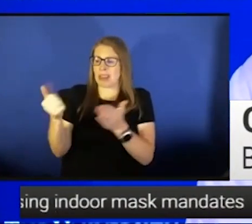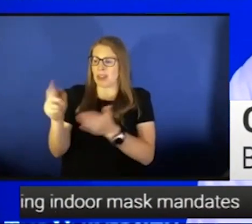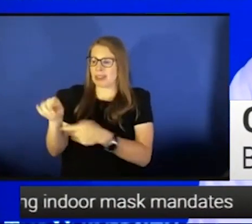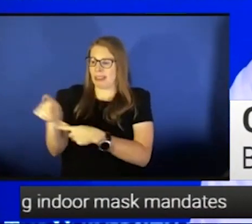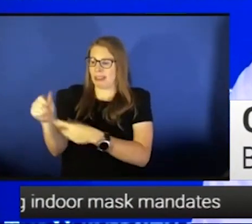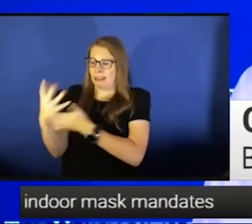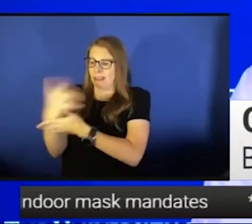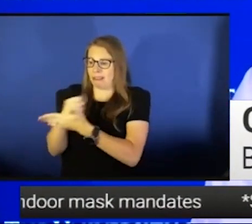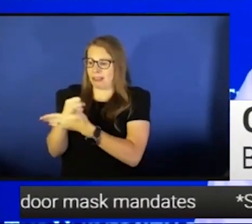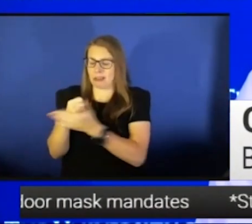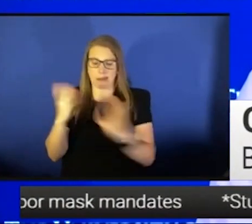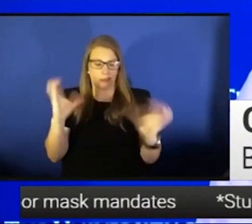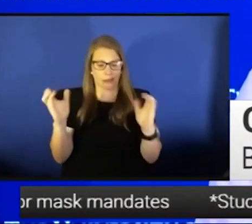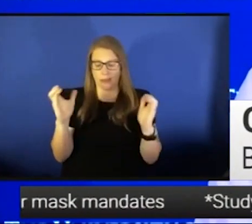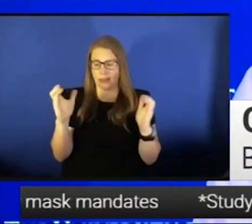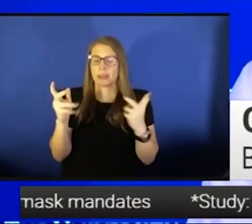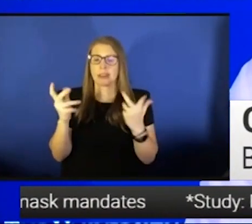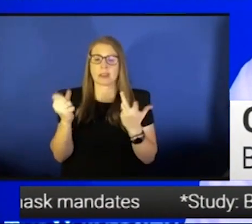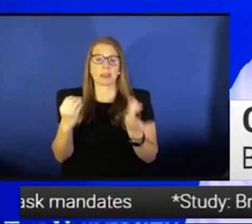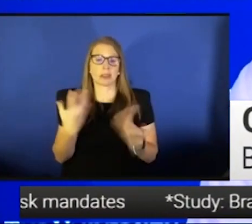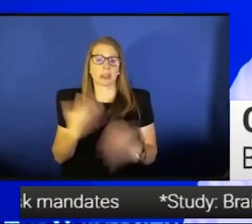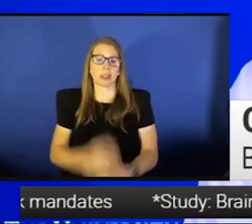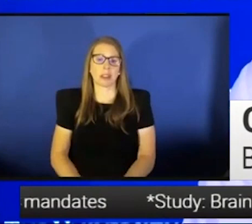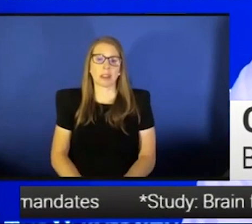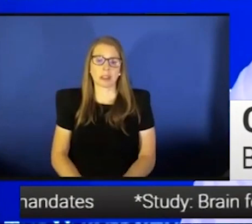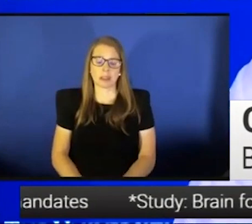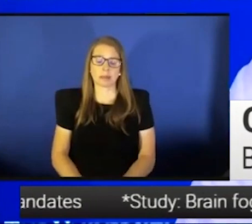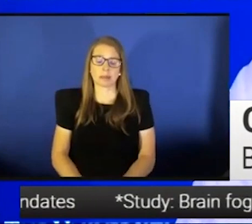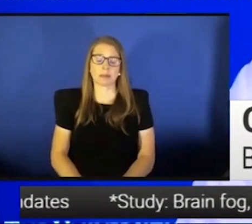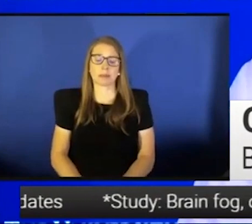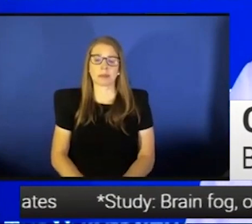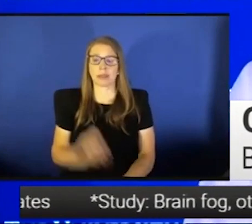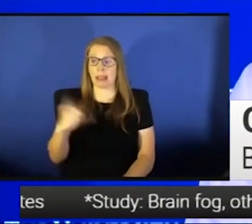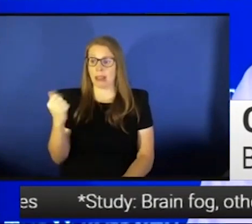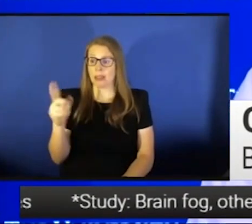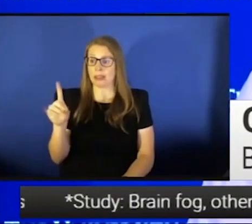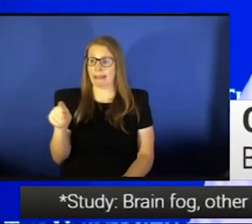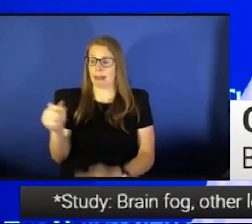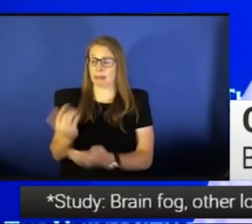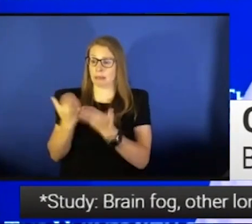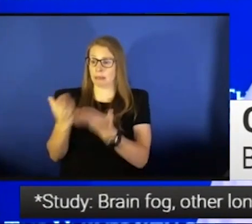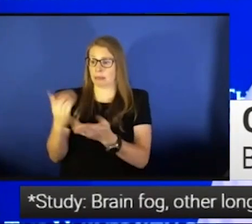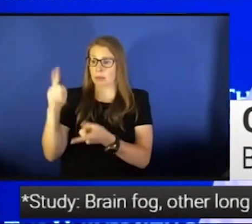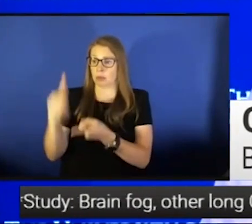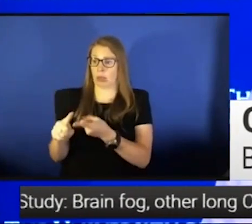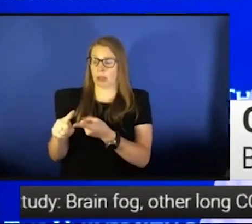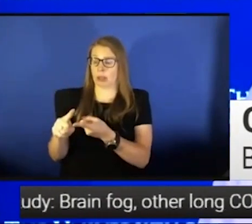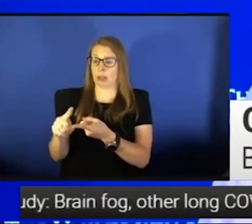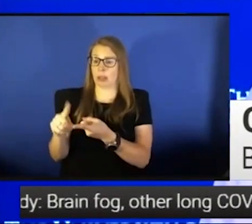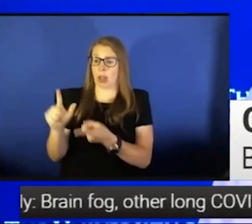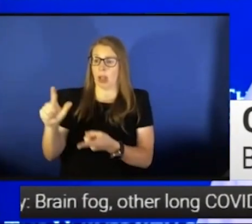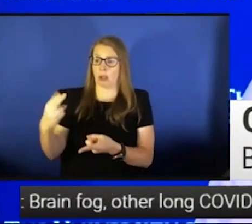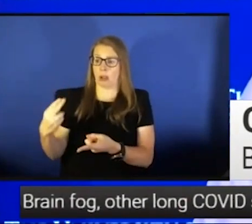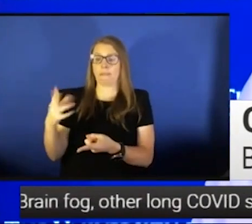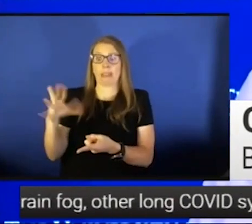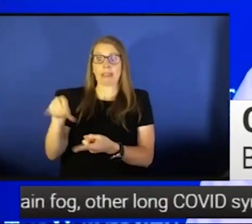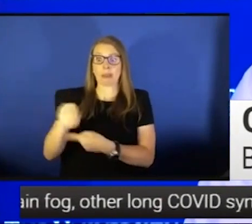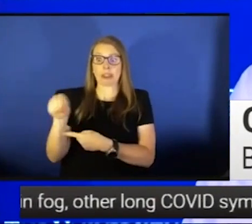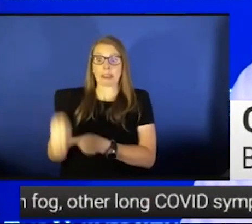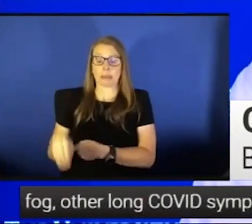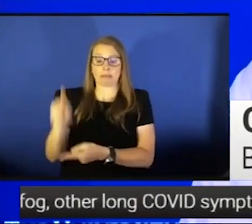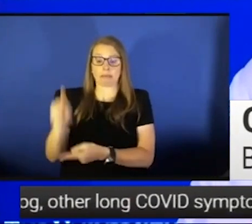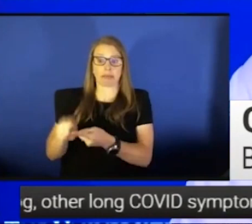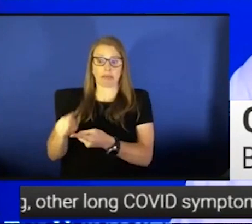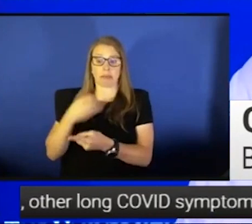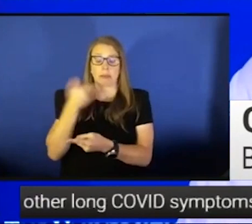Some other data suggests that you have a reduction in long COVID by 50%. I think this is still